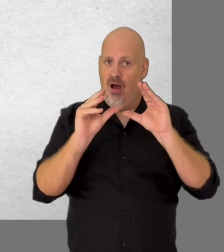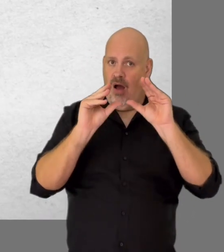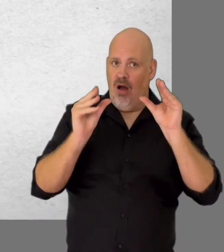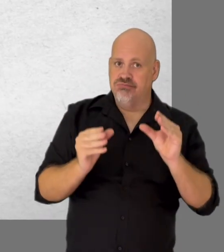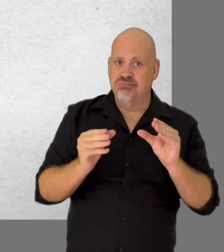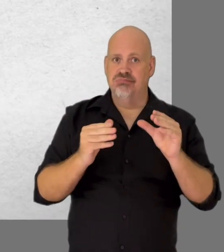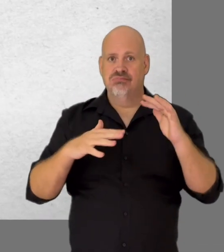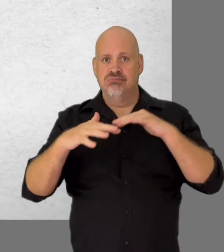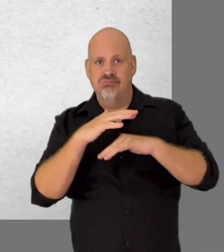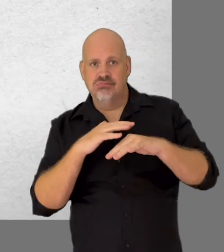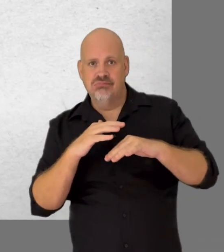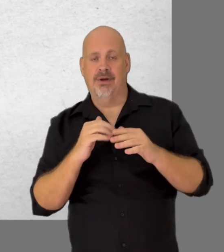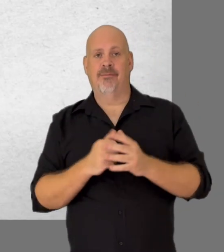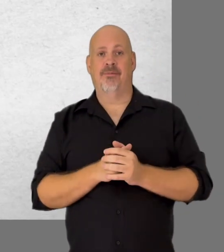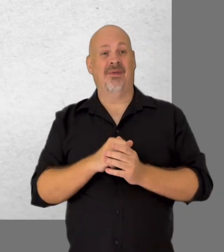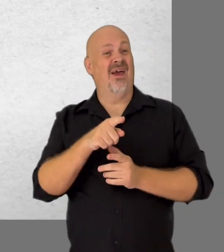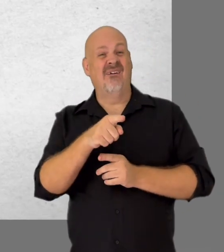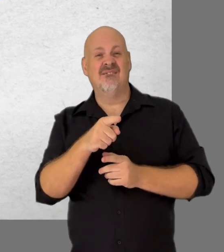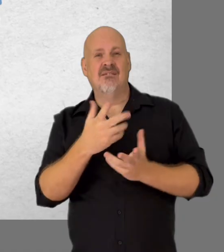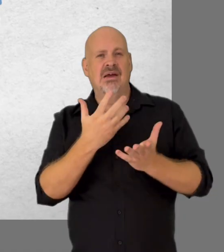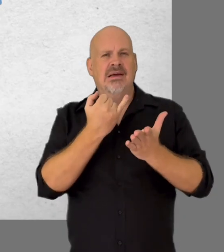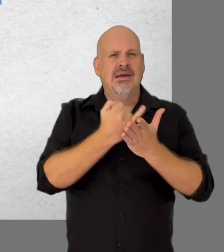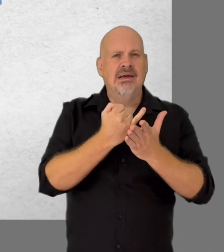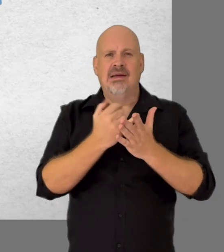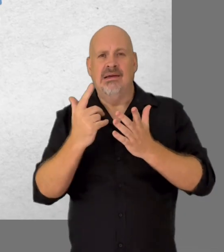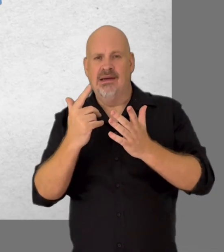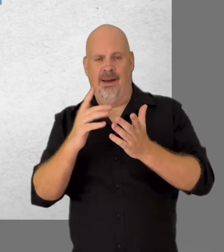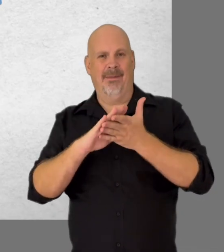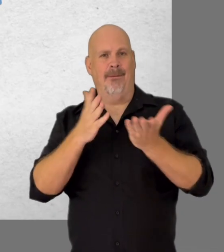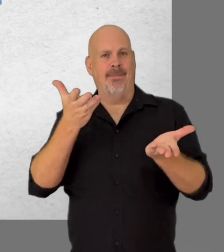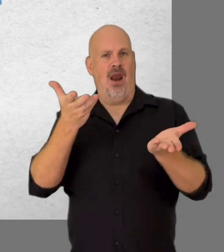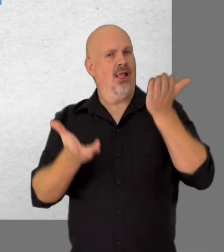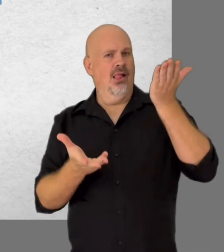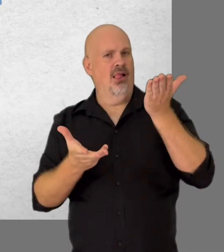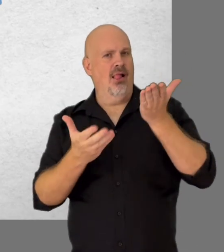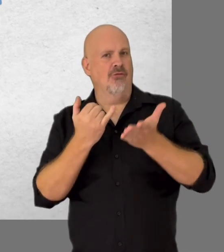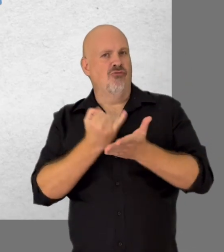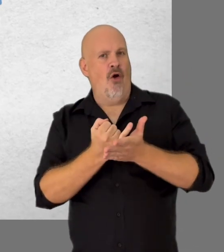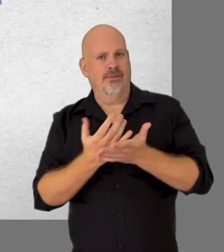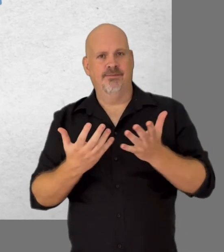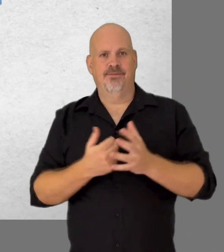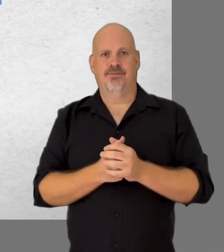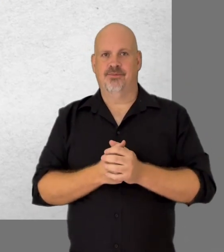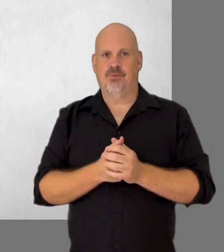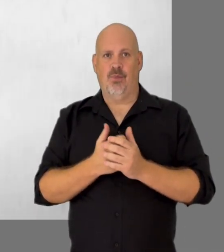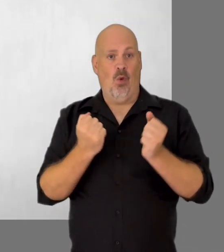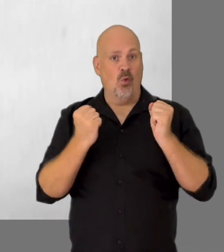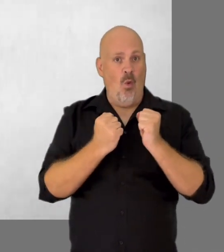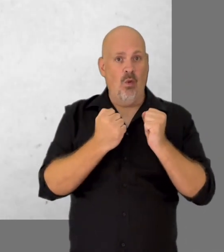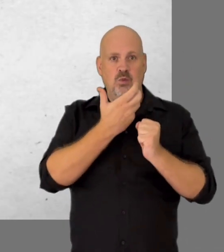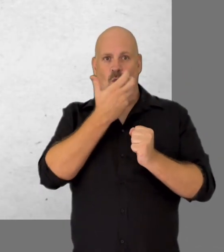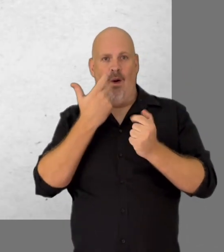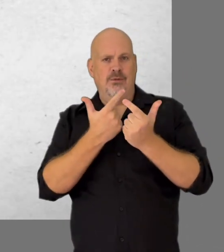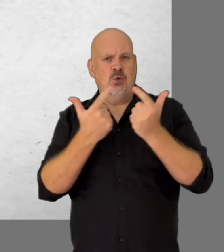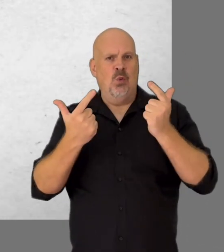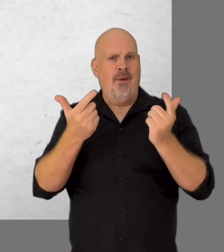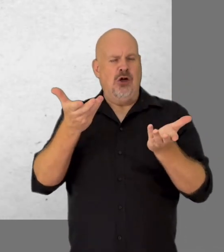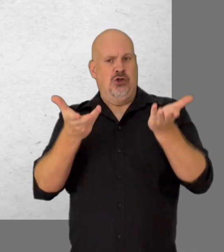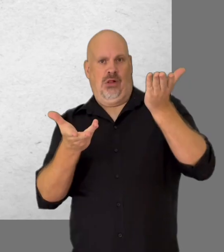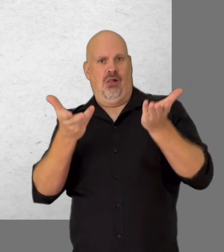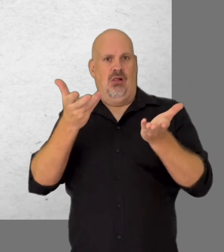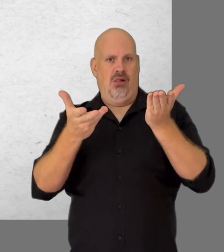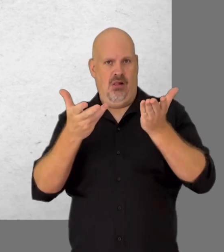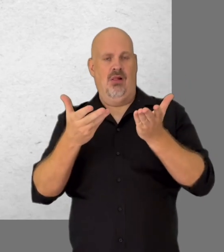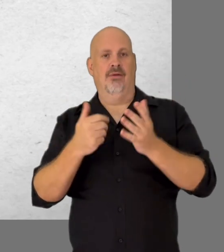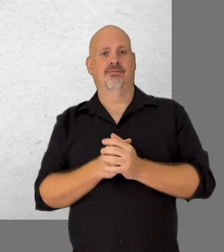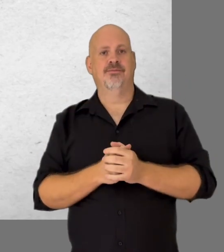that a consistent approach should be taken so that you don't have an imbalance of warm and cold surfaces. One more thing. Don't worry about